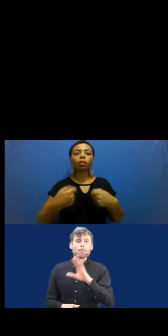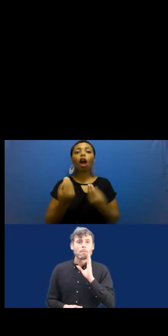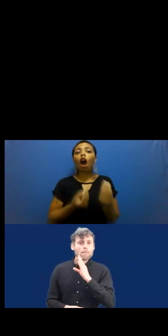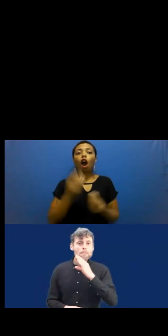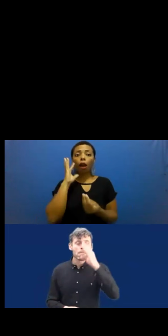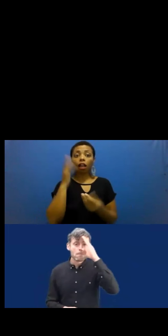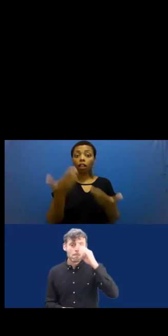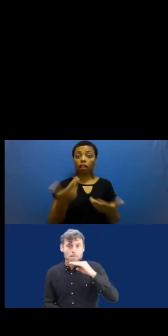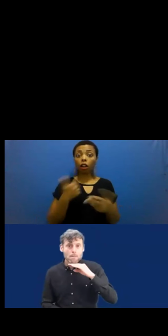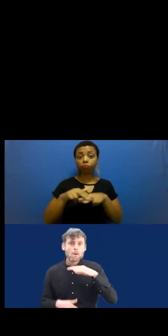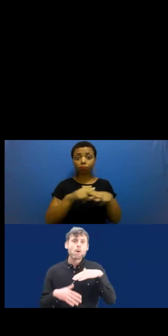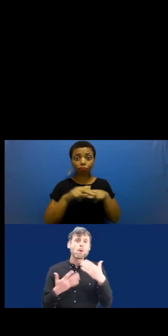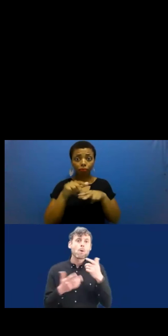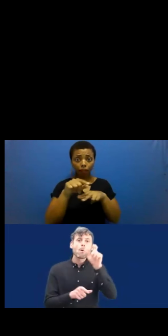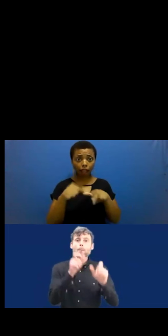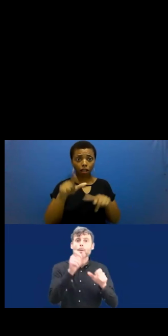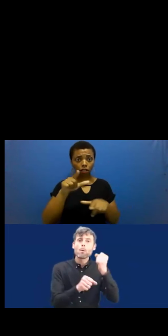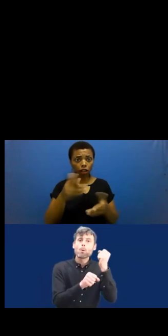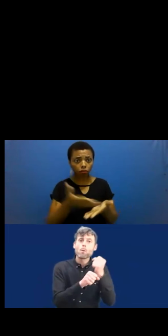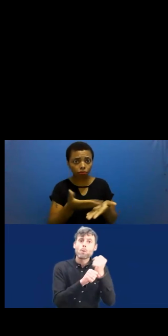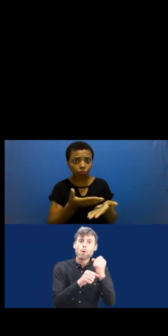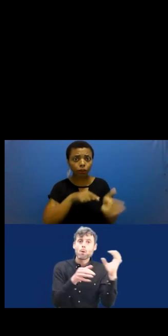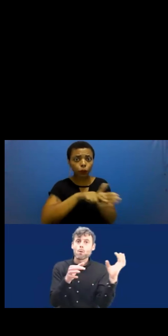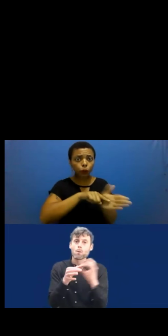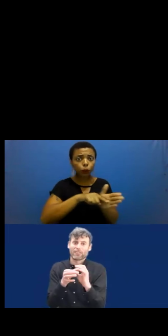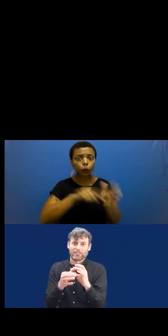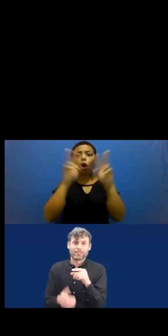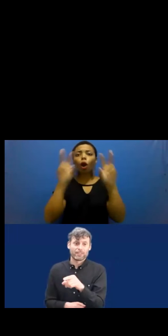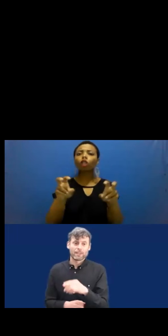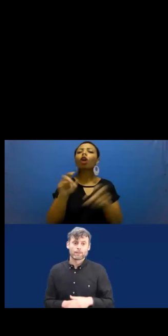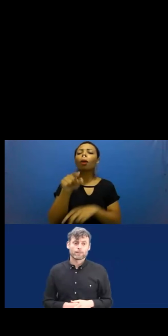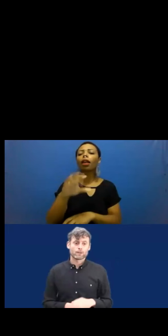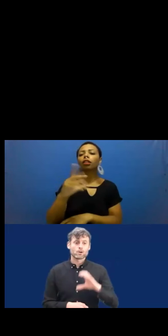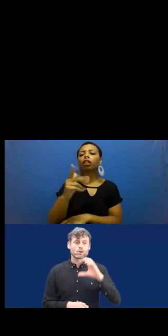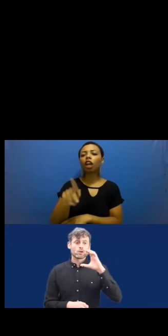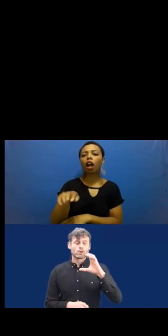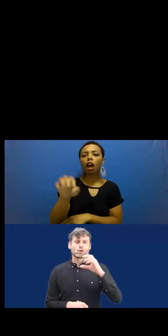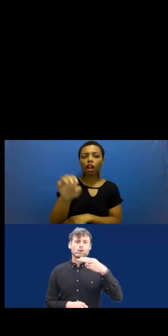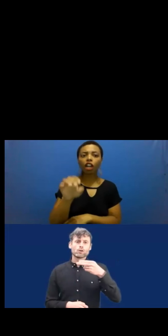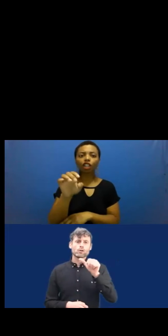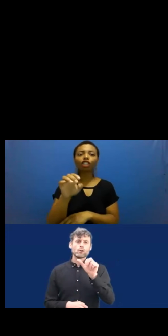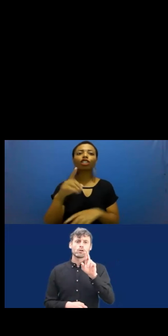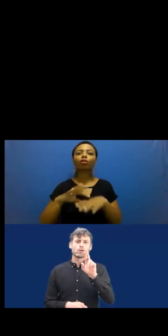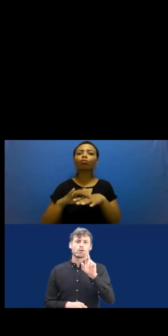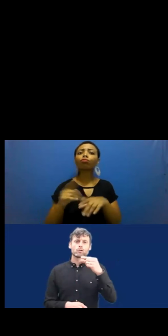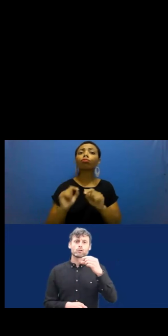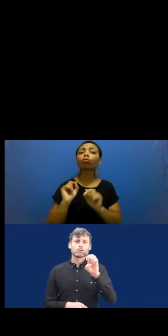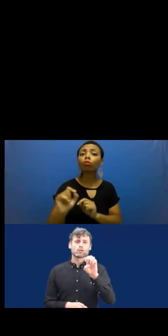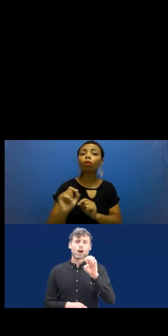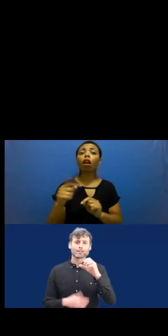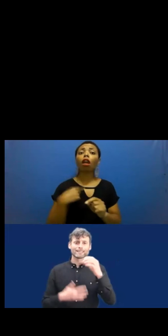that the vast majority of research regarding charge syndrome focuses on the medical, developmental, and family